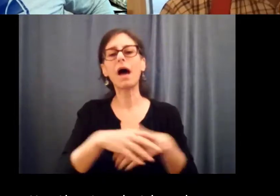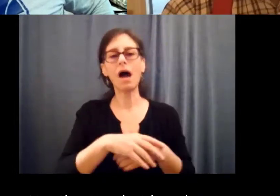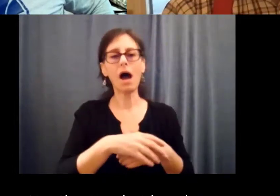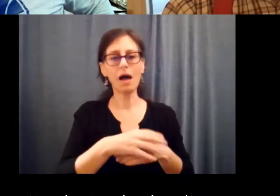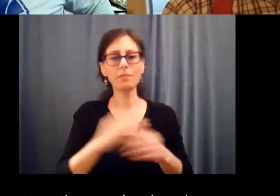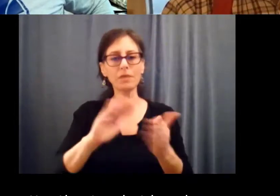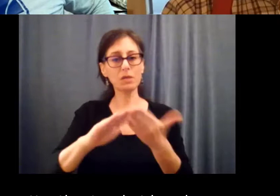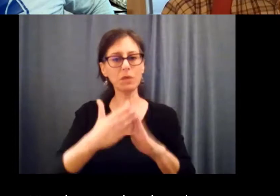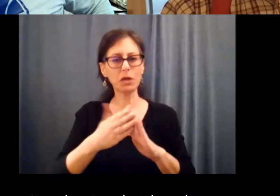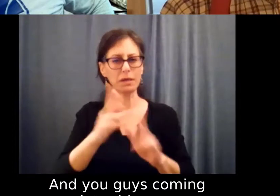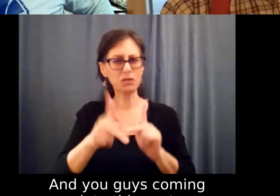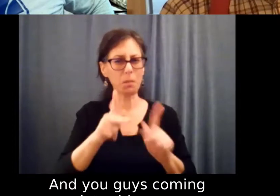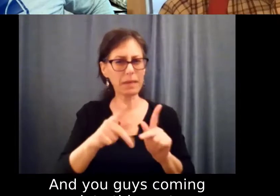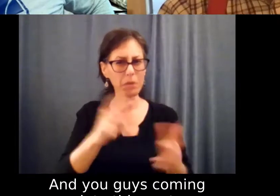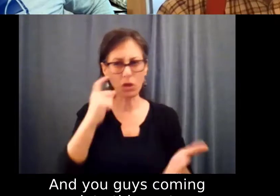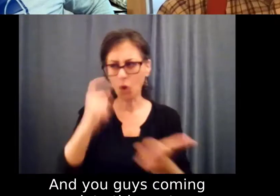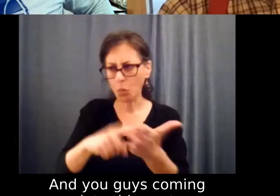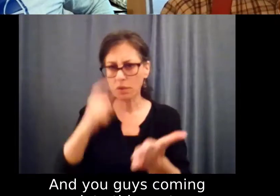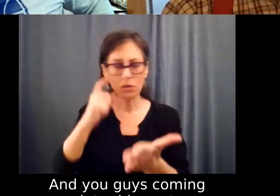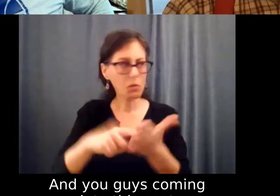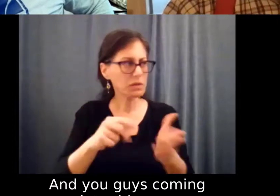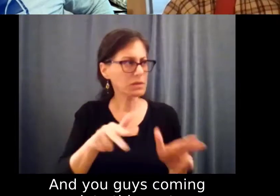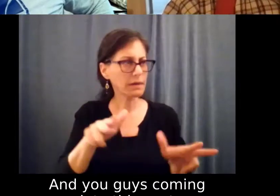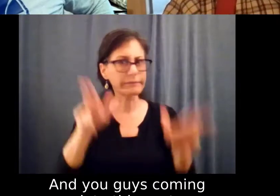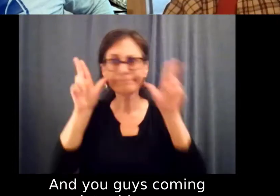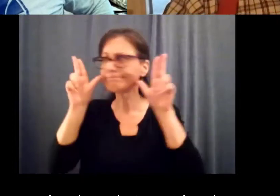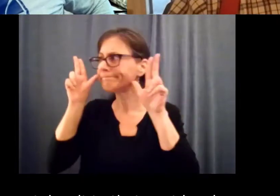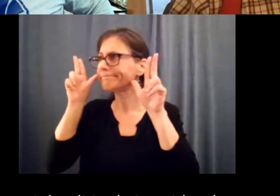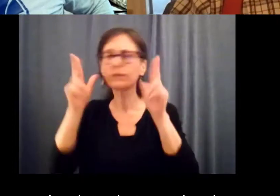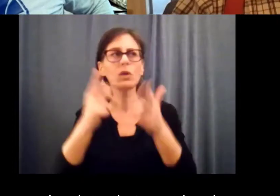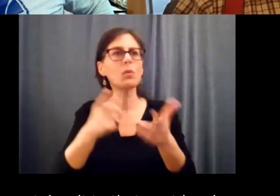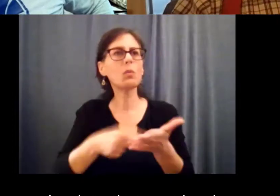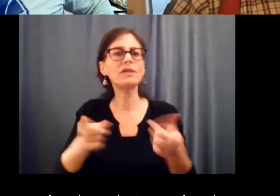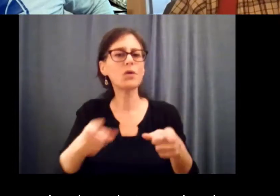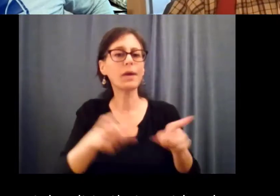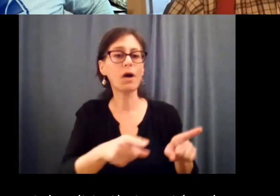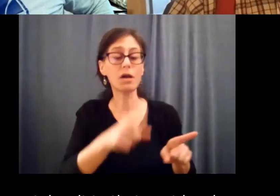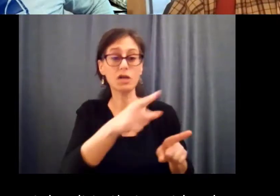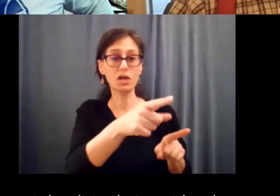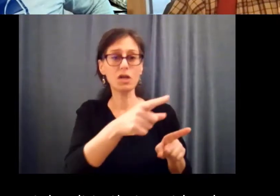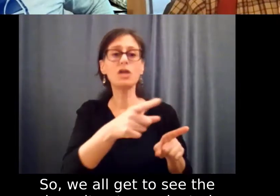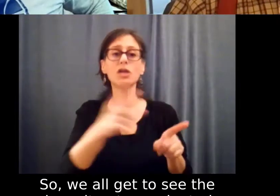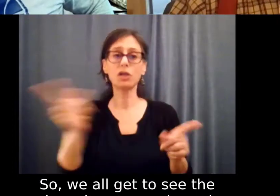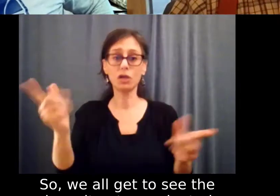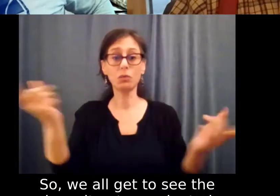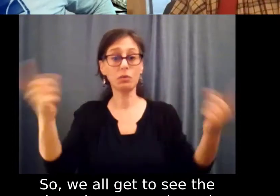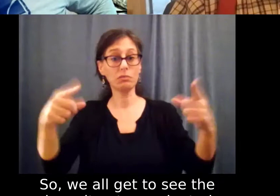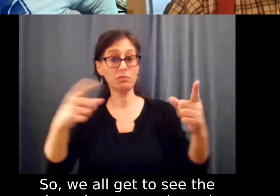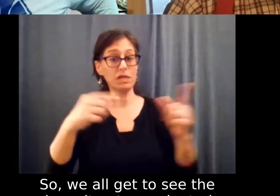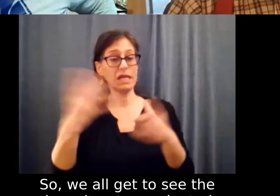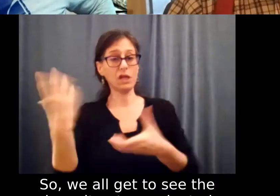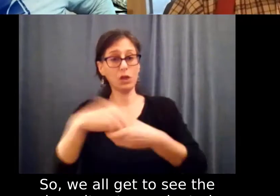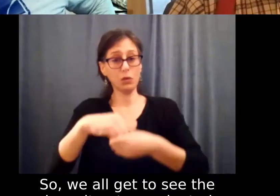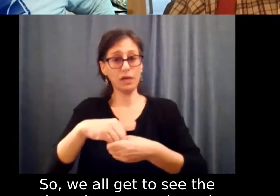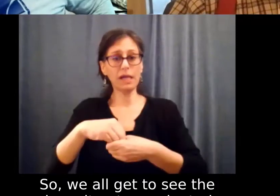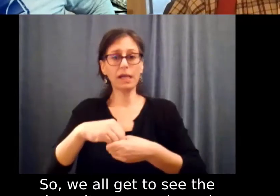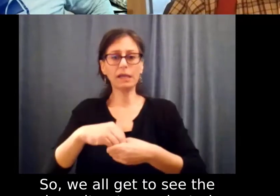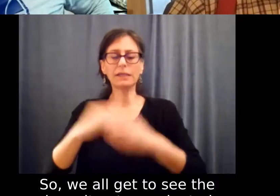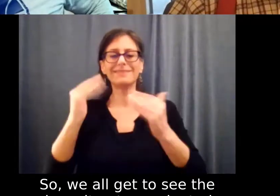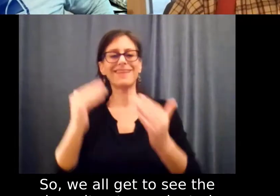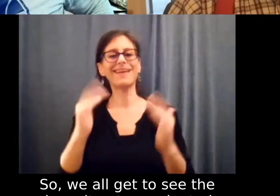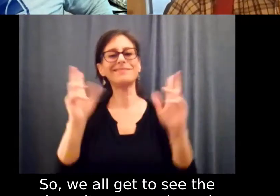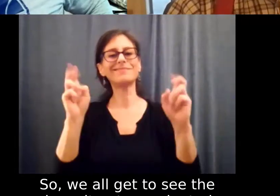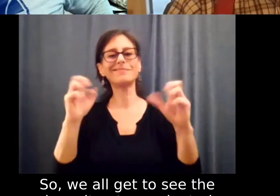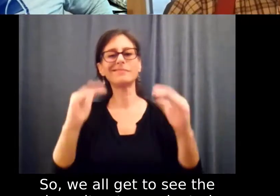pay attention to what's going on. And you guys coming into this spot takes it to that next level, right? So we all get to see the show,